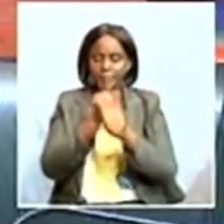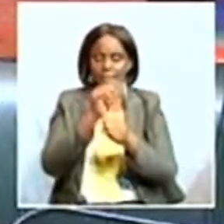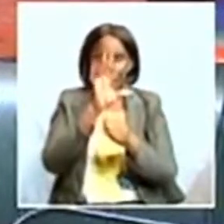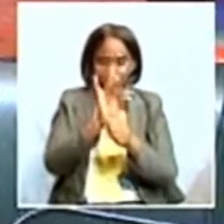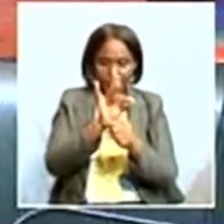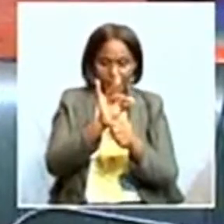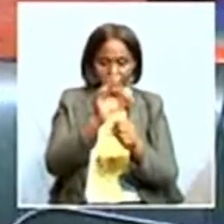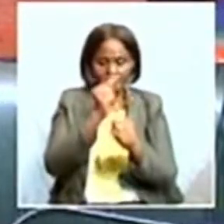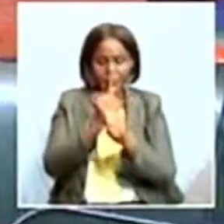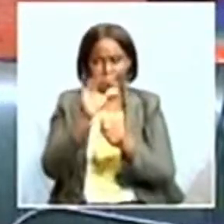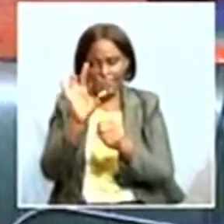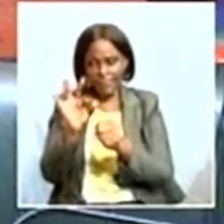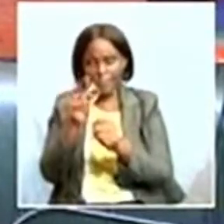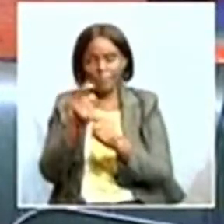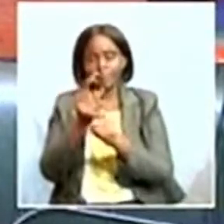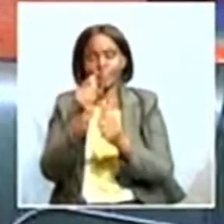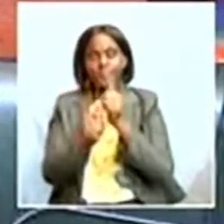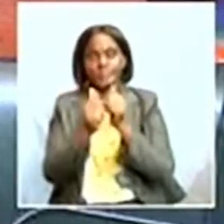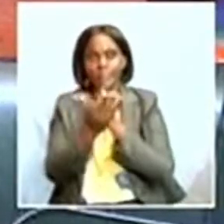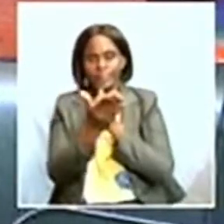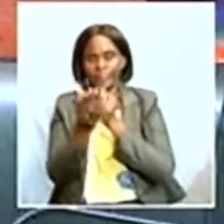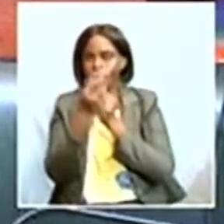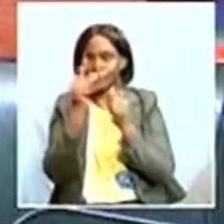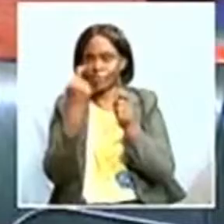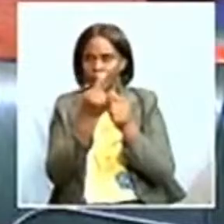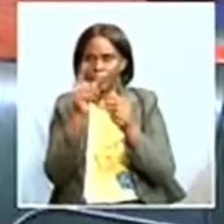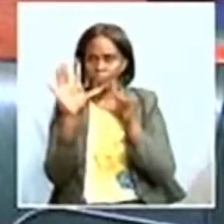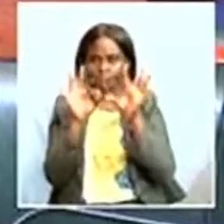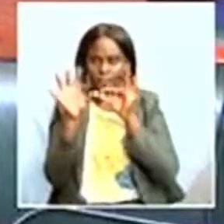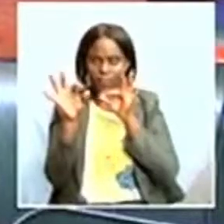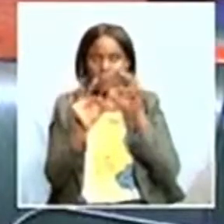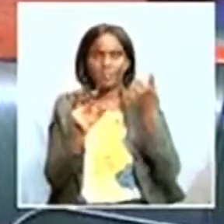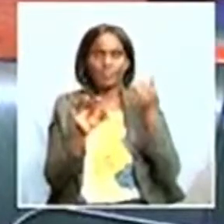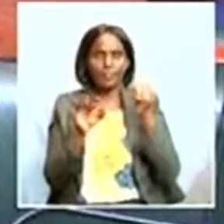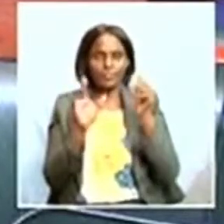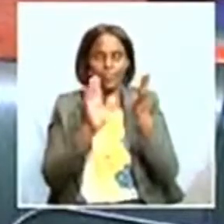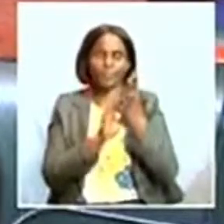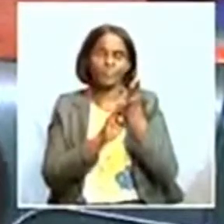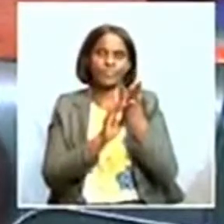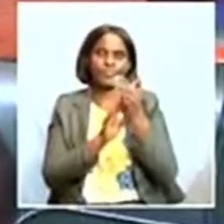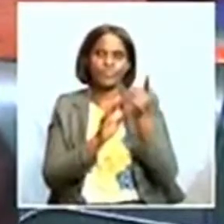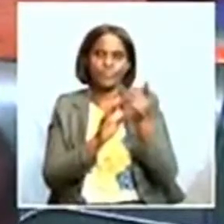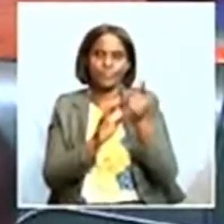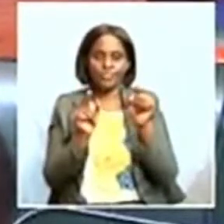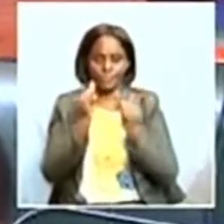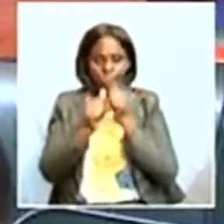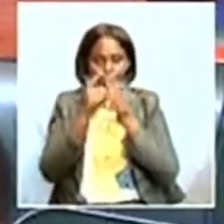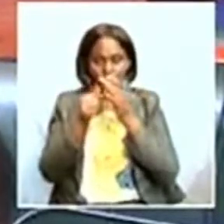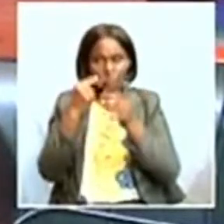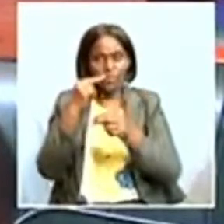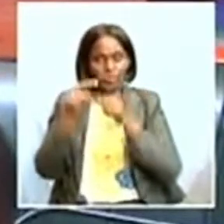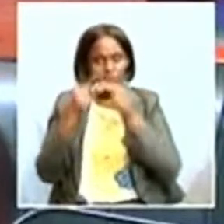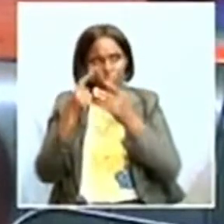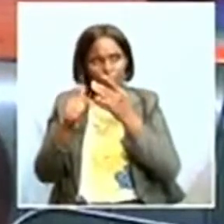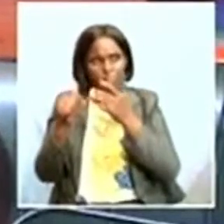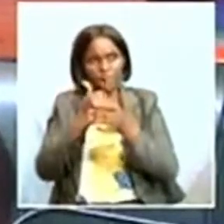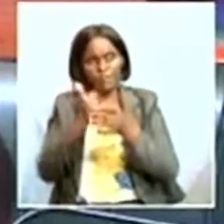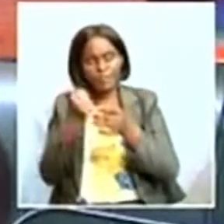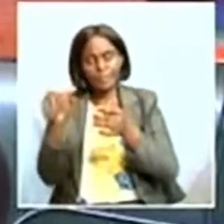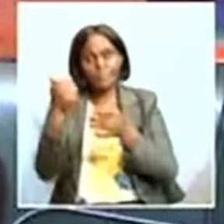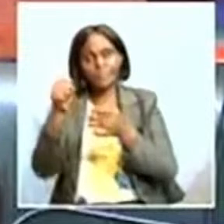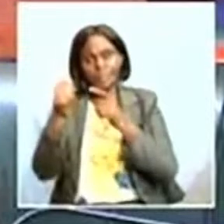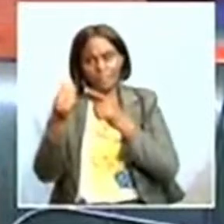9, out of which they've just selected 10 schools, which means the other